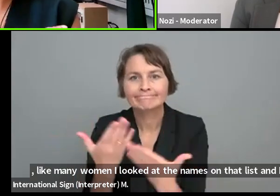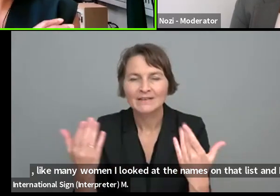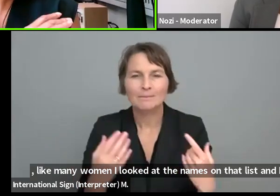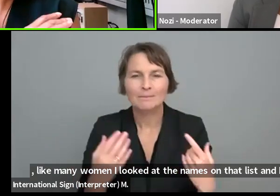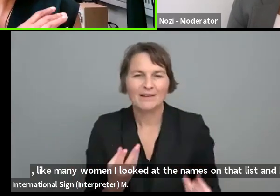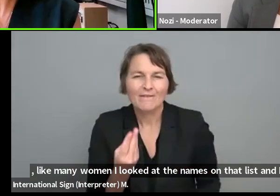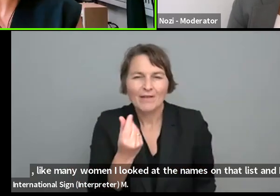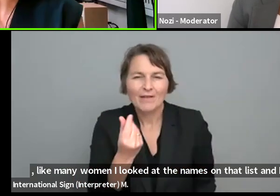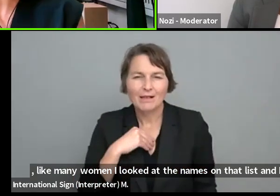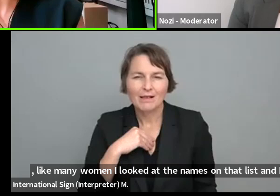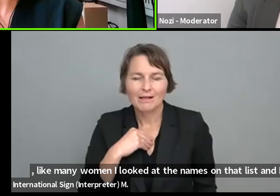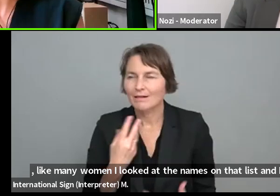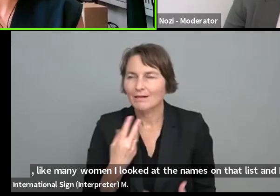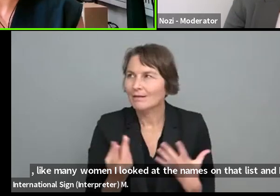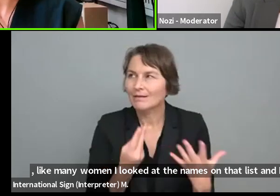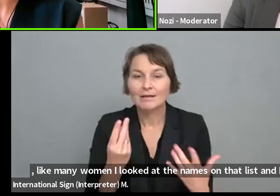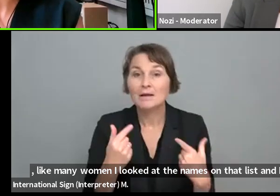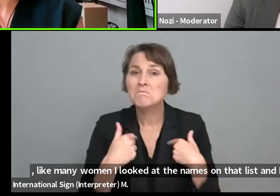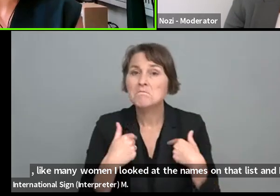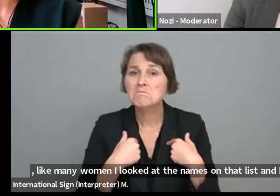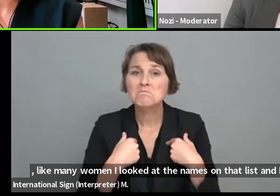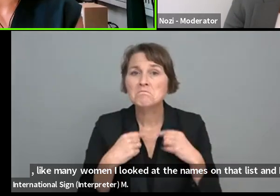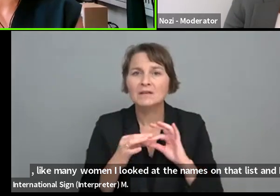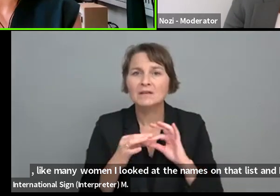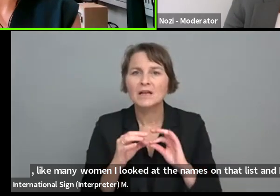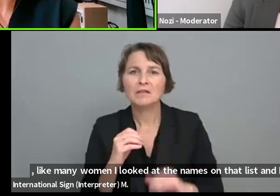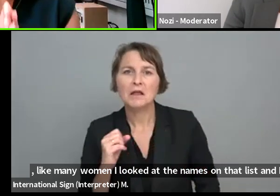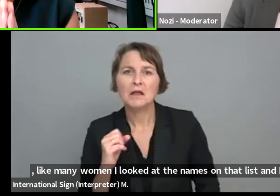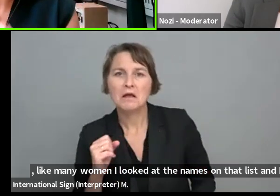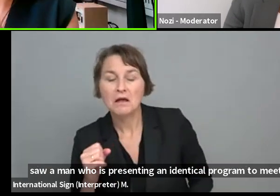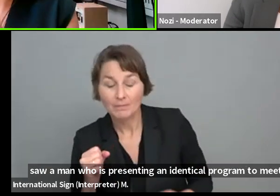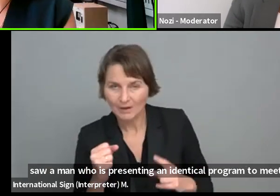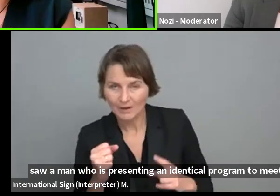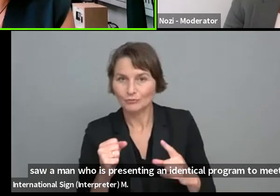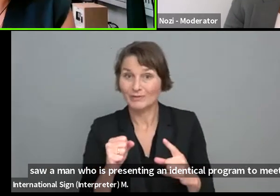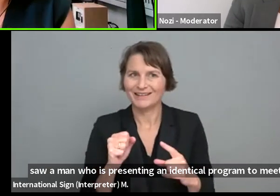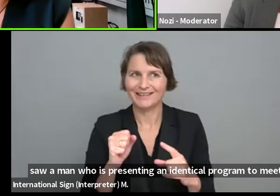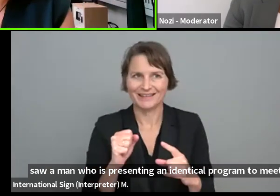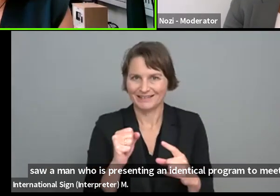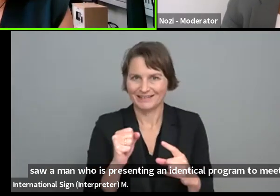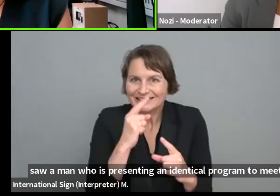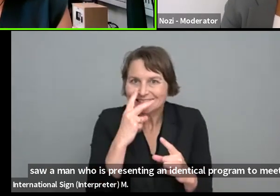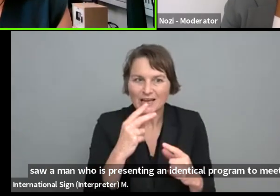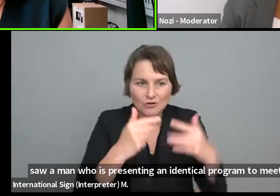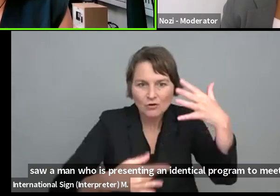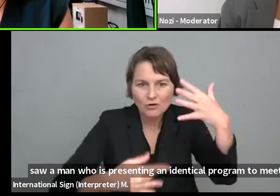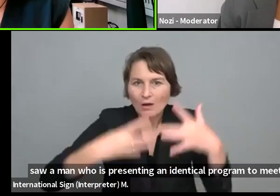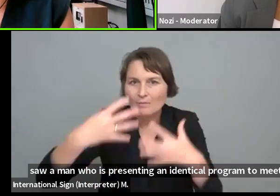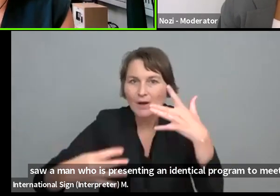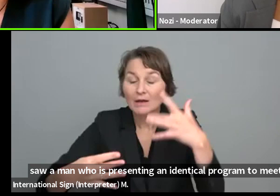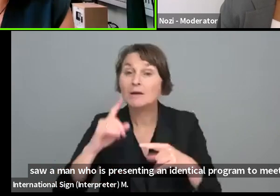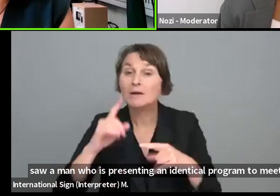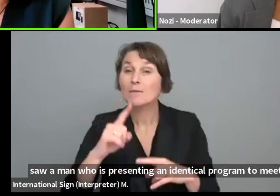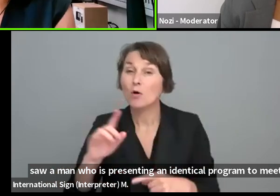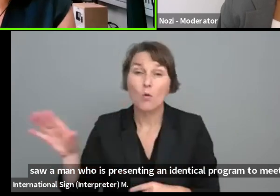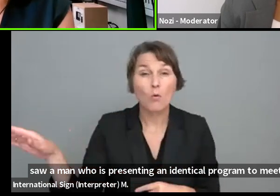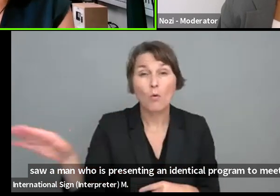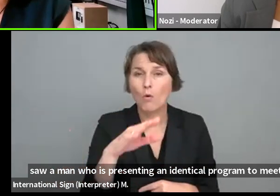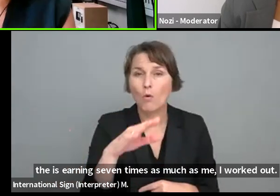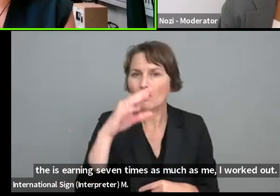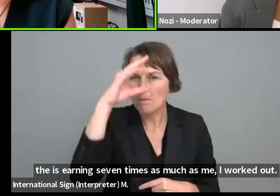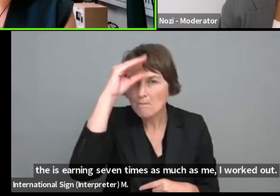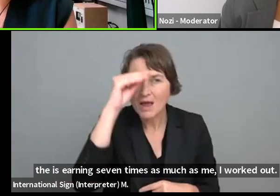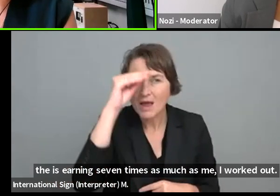So it was nothing to do with leaning in. It was just to do with the numbers. Crucially, all the male colleagues I spoke to, including